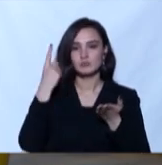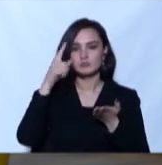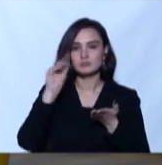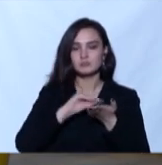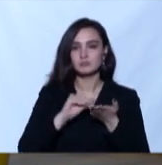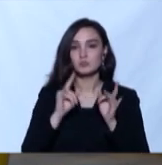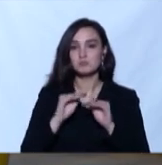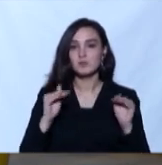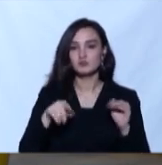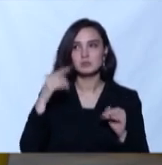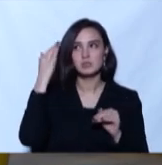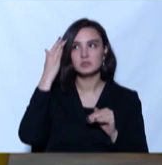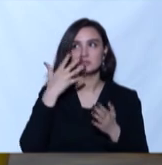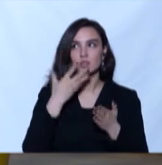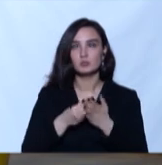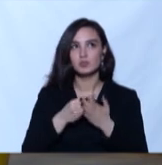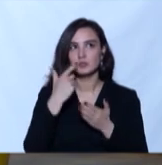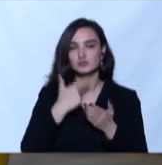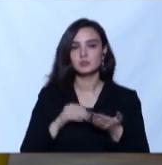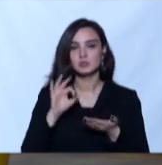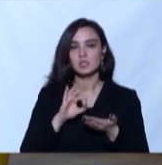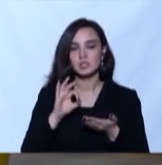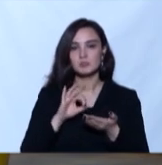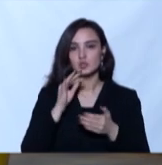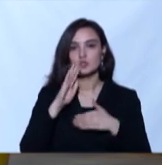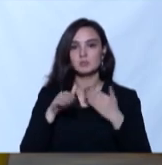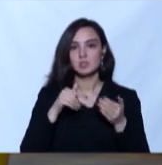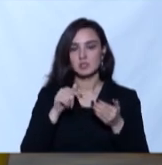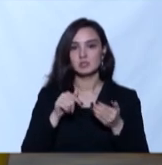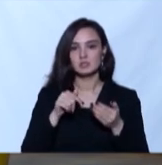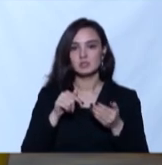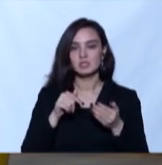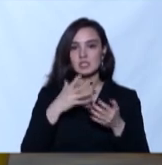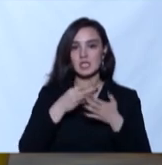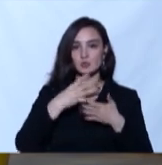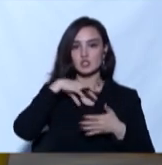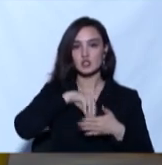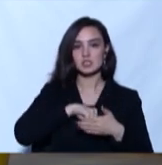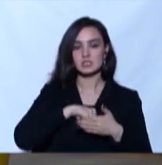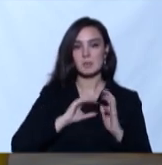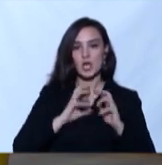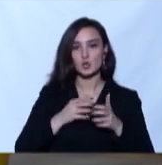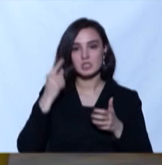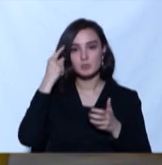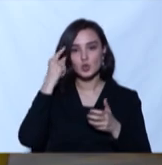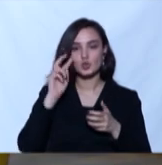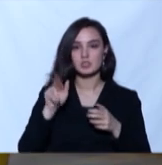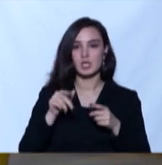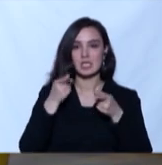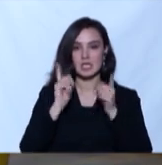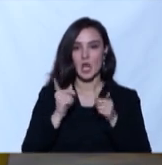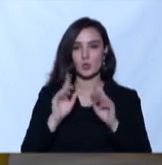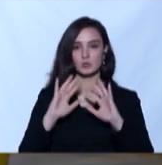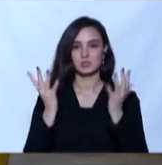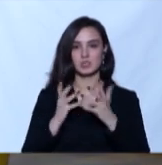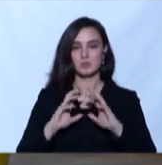make children think about their inner world next to their outer world, meaning that the things that they experience inside of them would